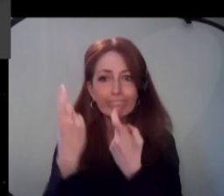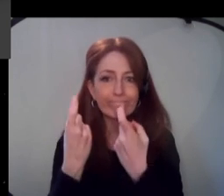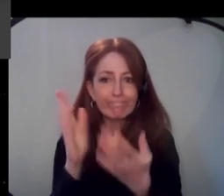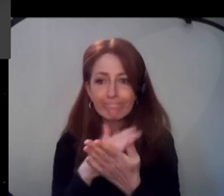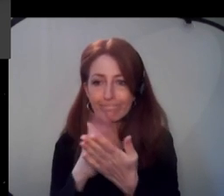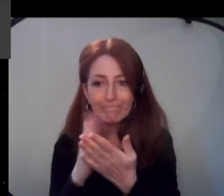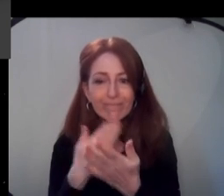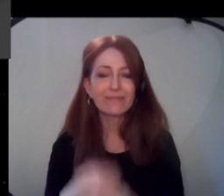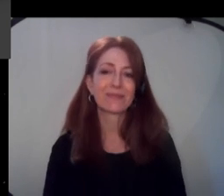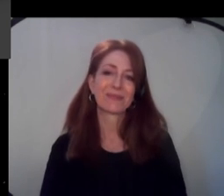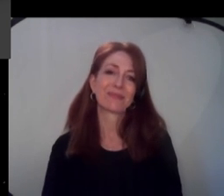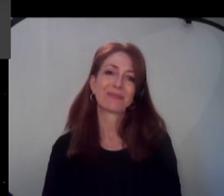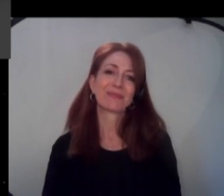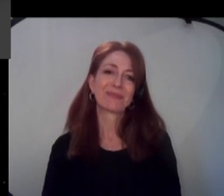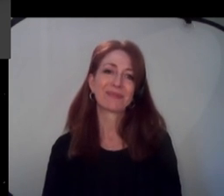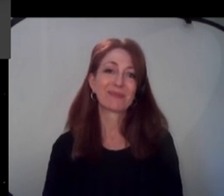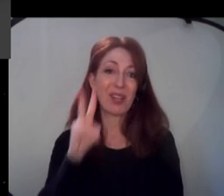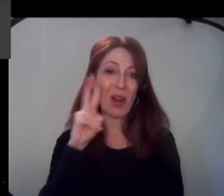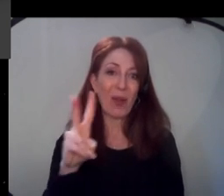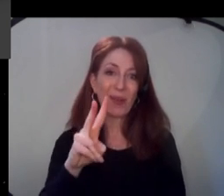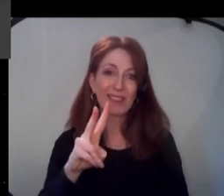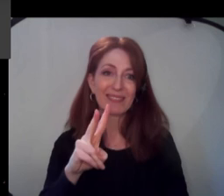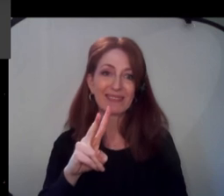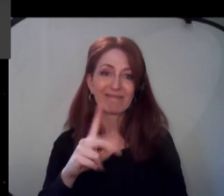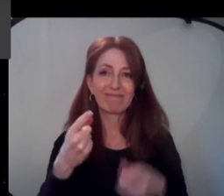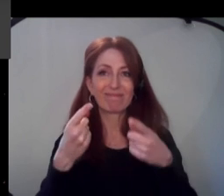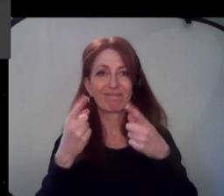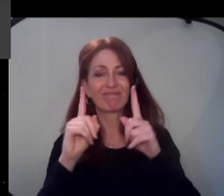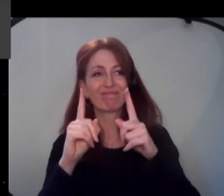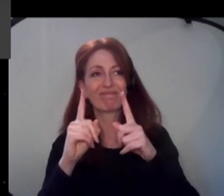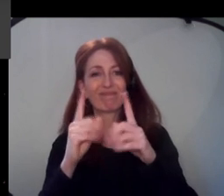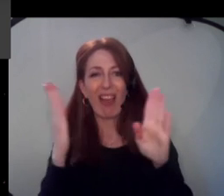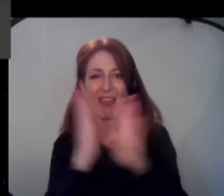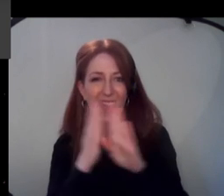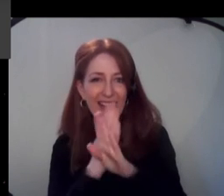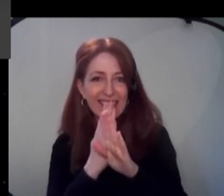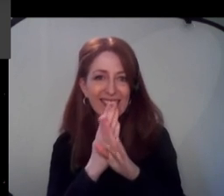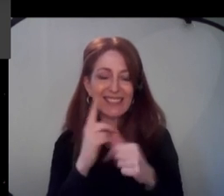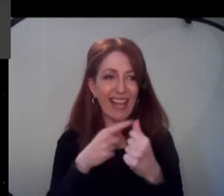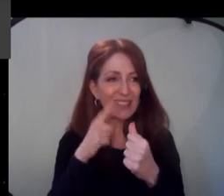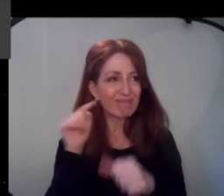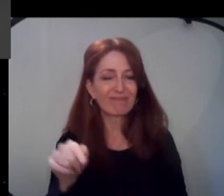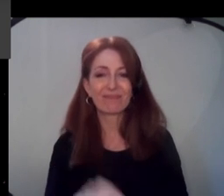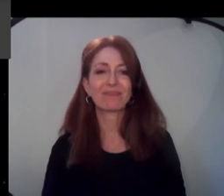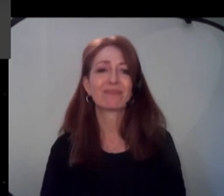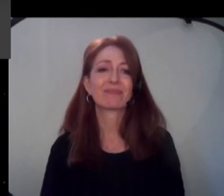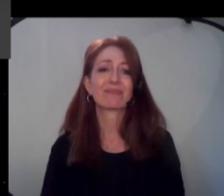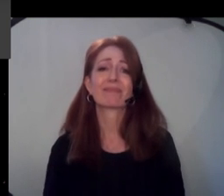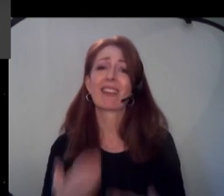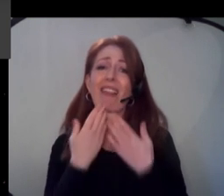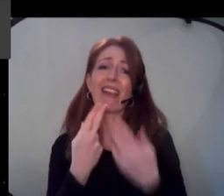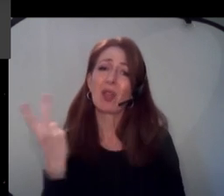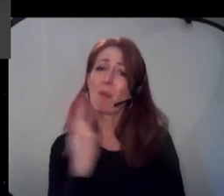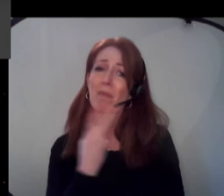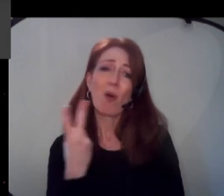whole Britain's Lost Masterpieces series for you there, looking for the hidden Gentileschis across the nation. Well, thank you both so much for your